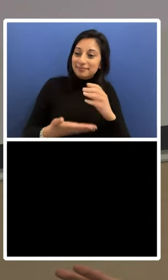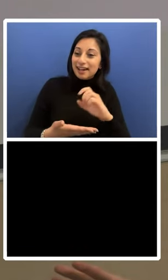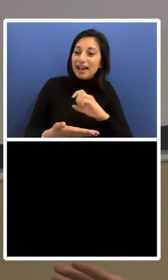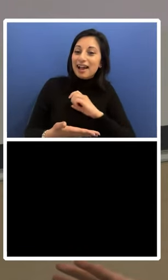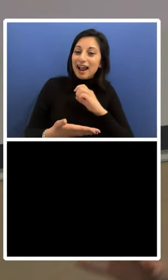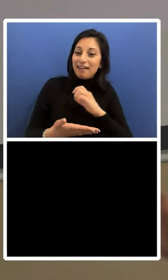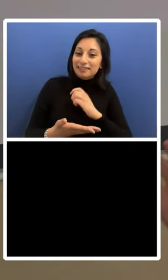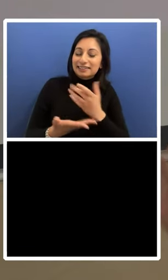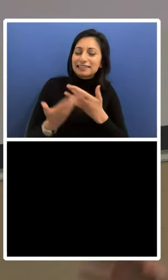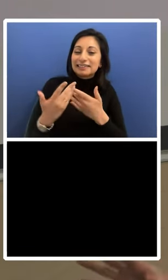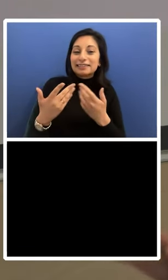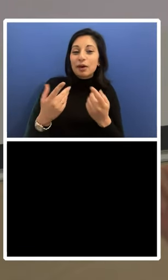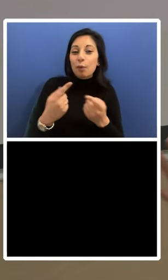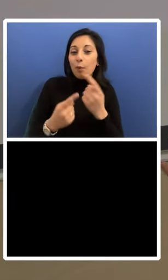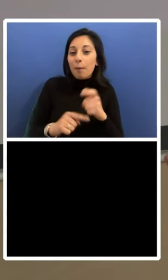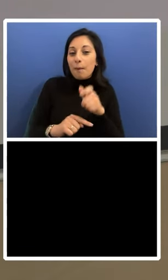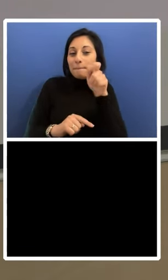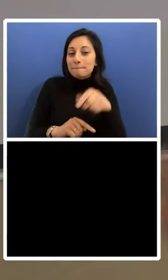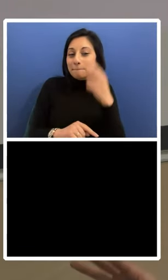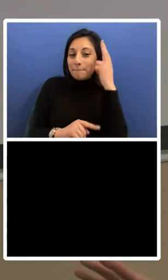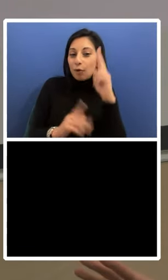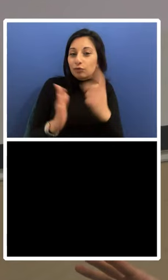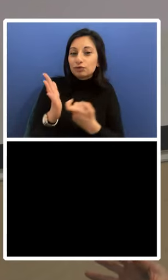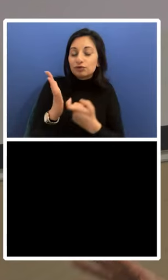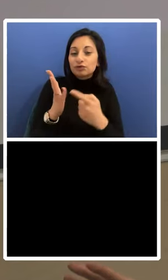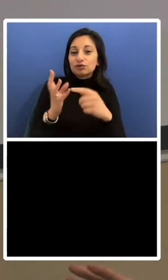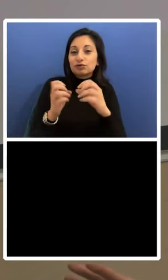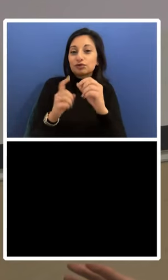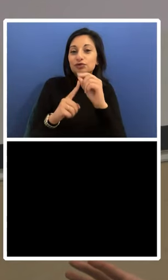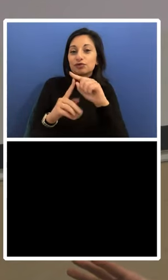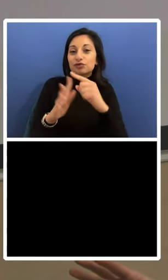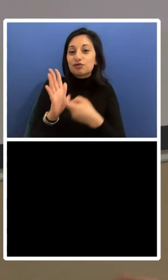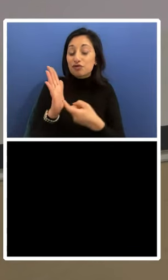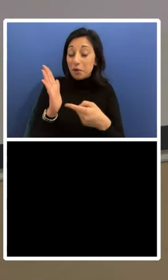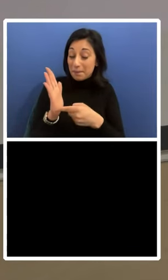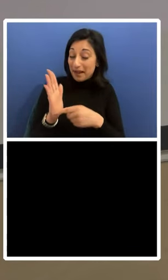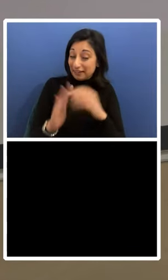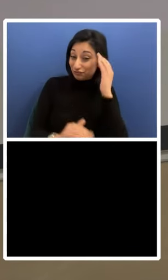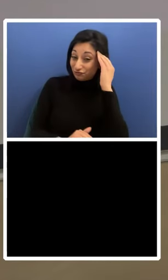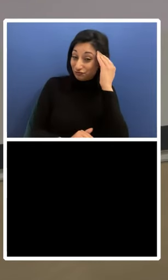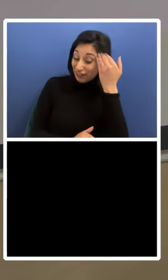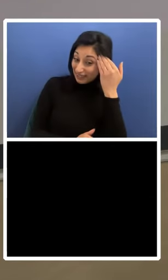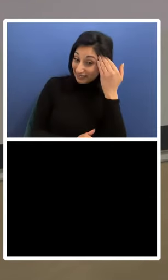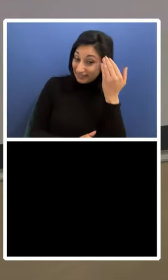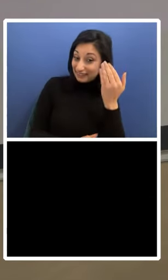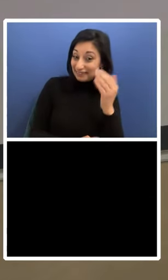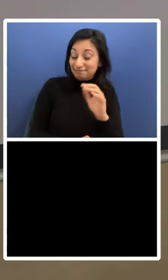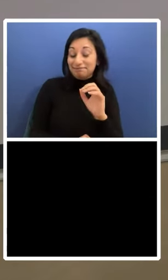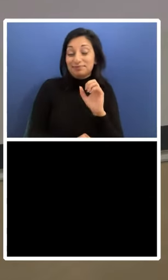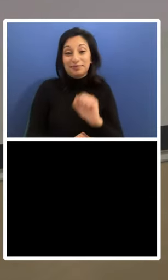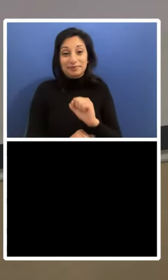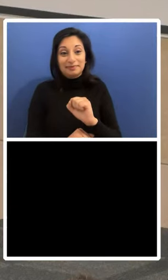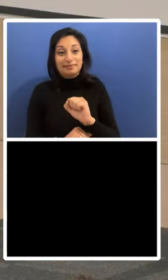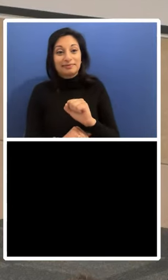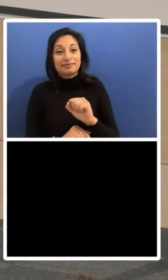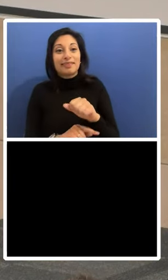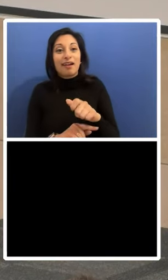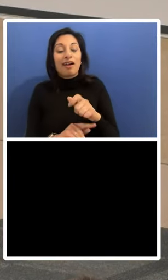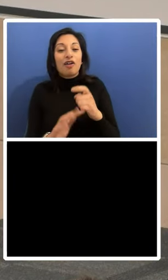about Rupert. Rupert is crazy. Yeah, right? Rupert is one of these. He's described in the book